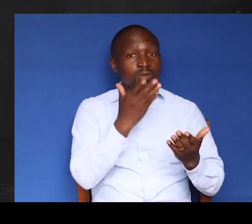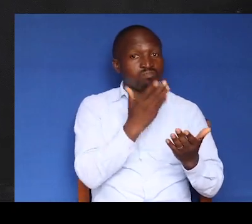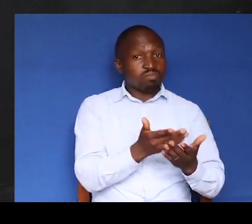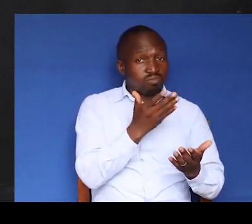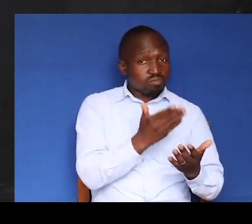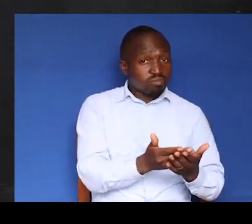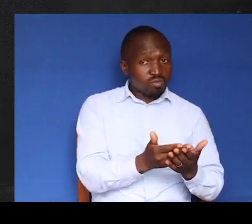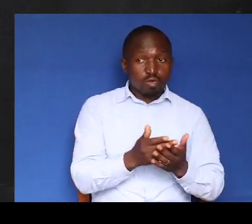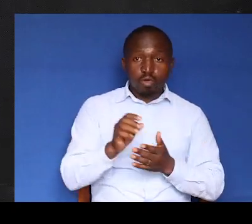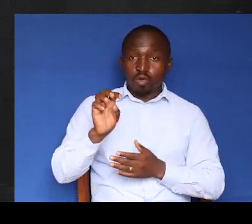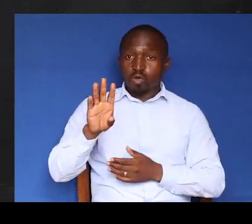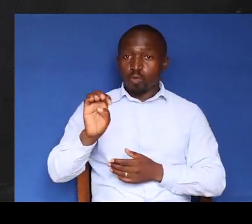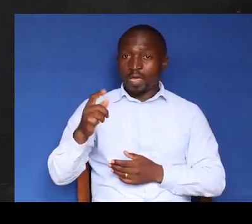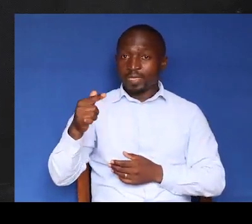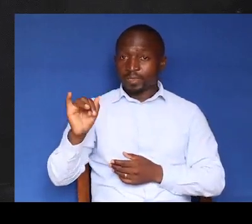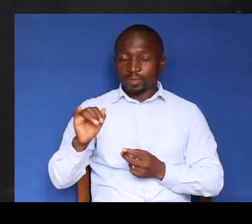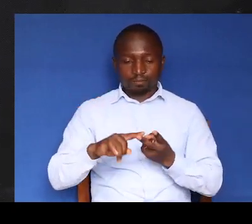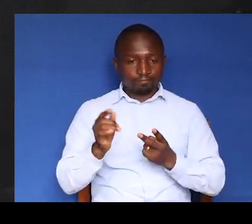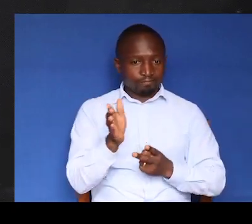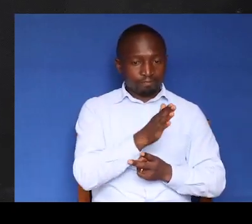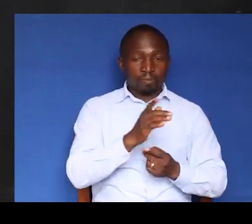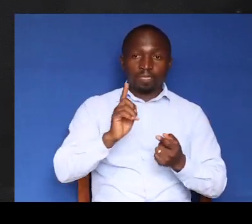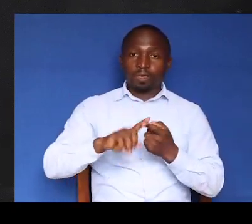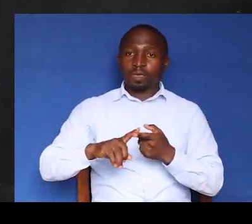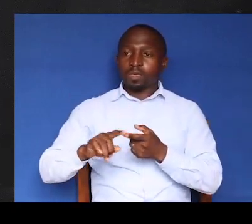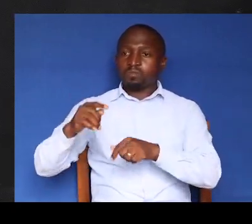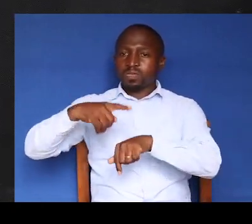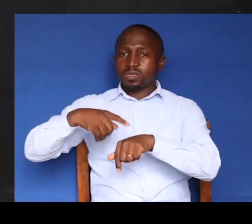and dry seasons.